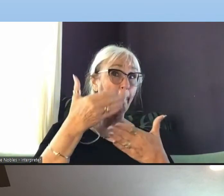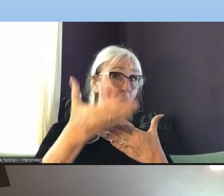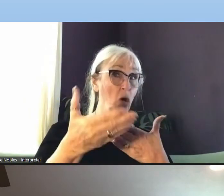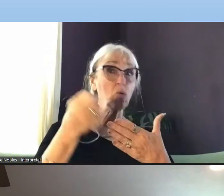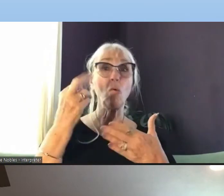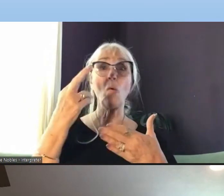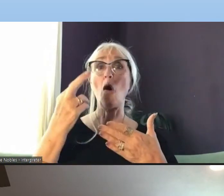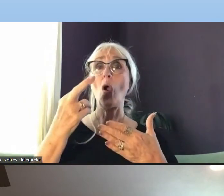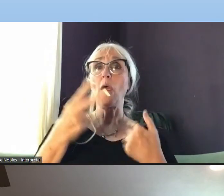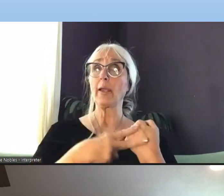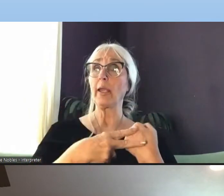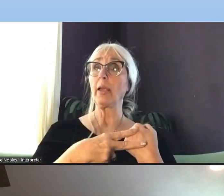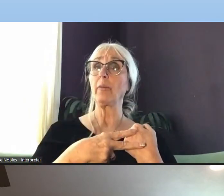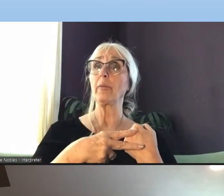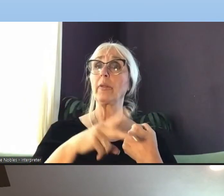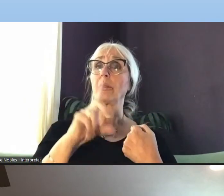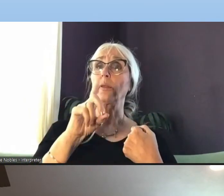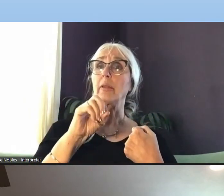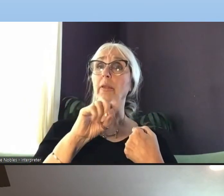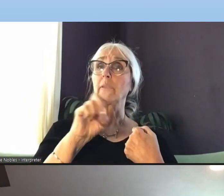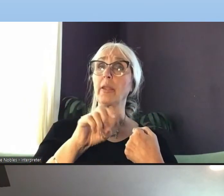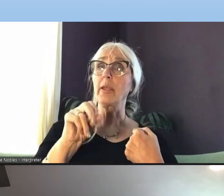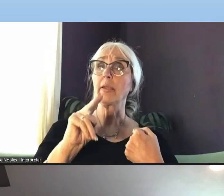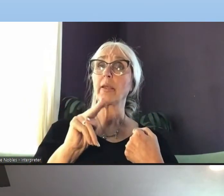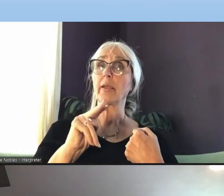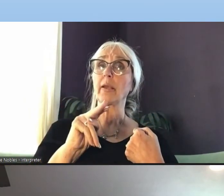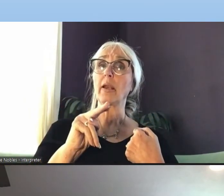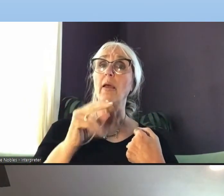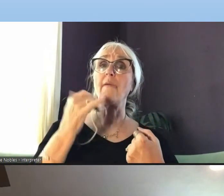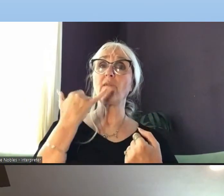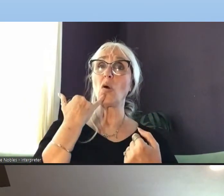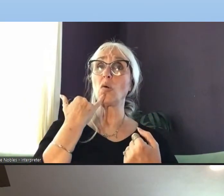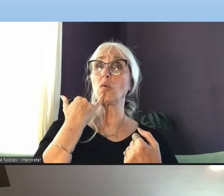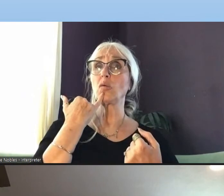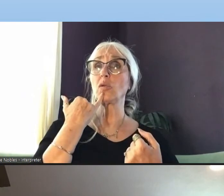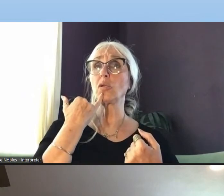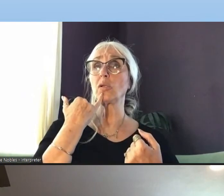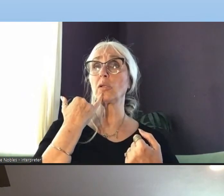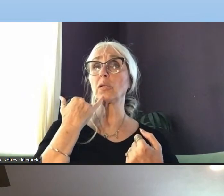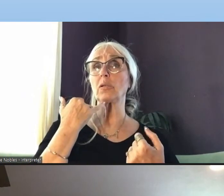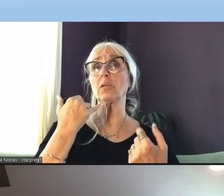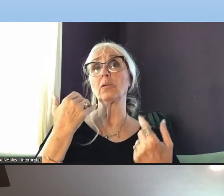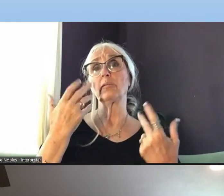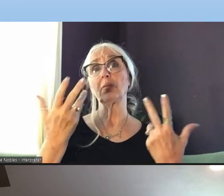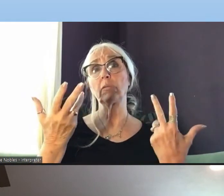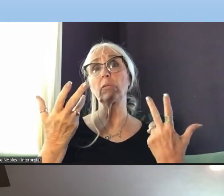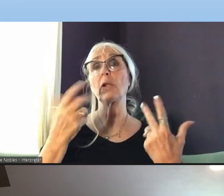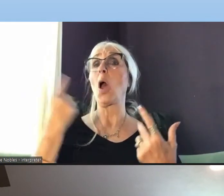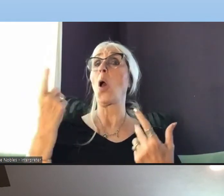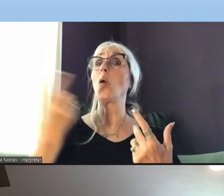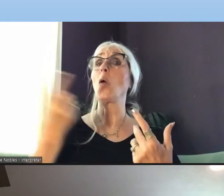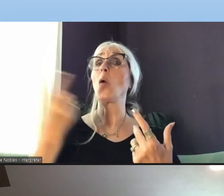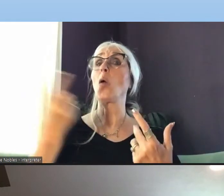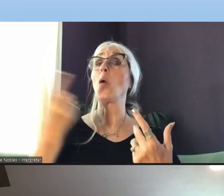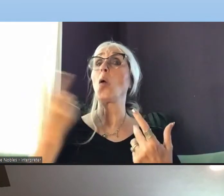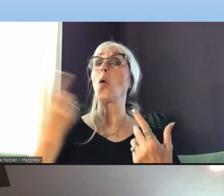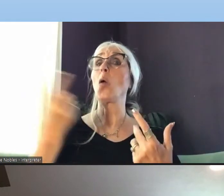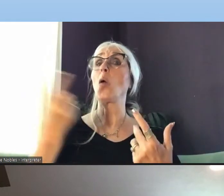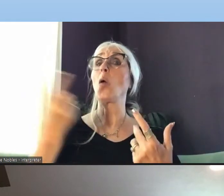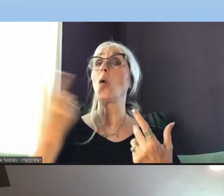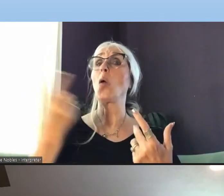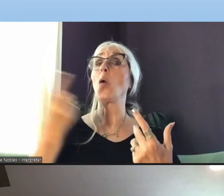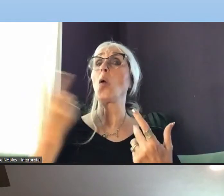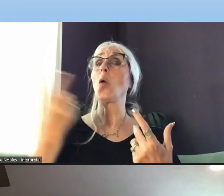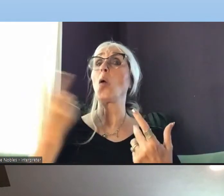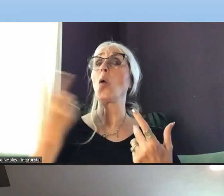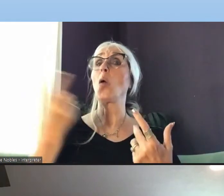maintain the dozen phones as I think the only change in your recommendation, or